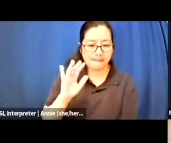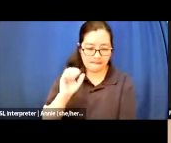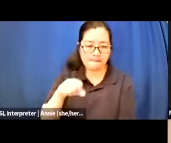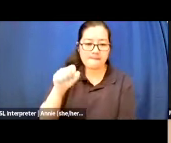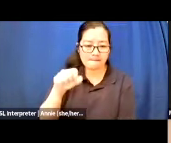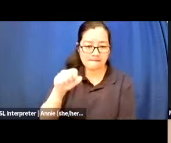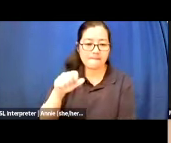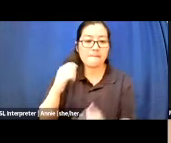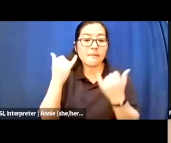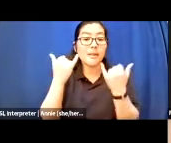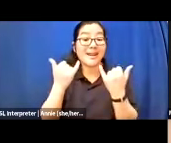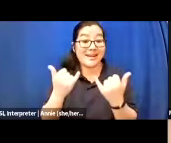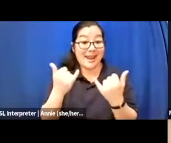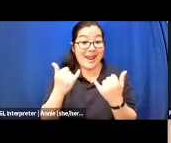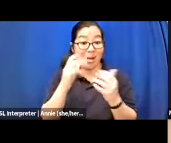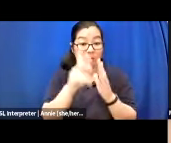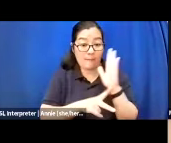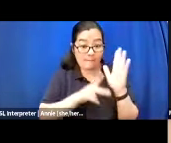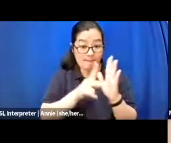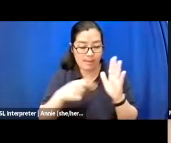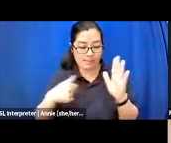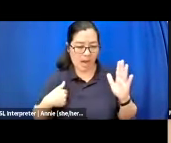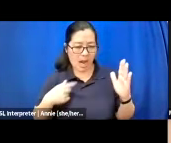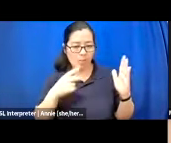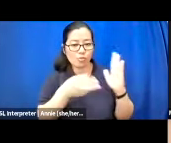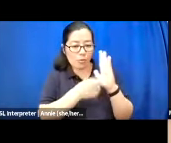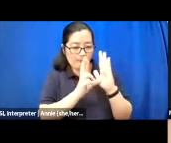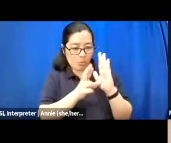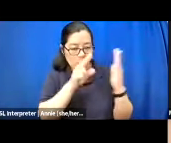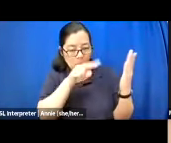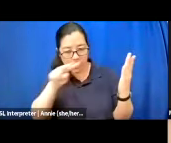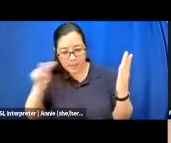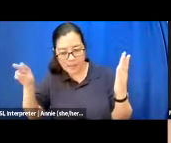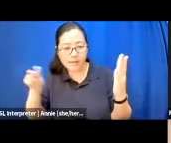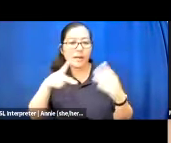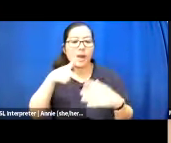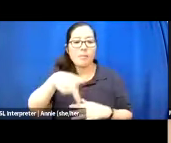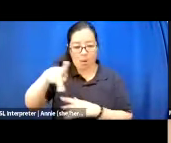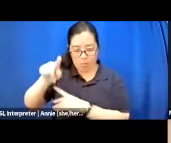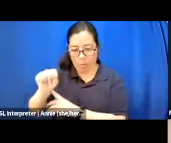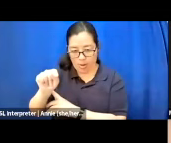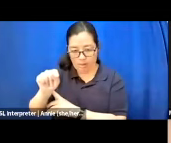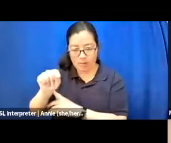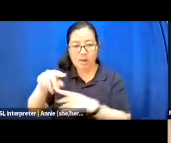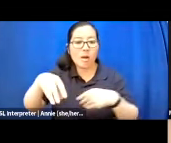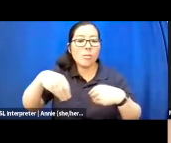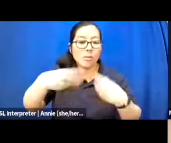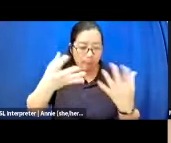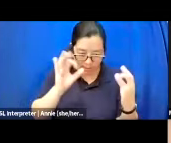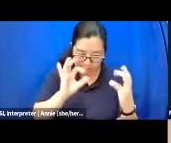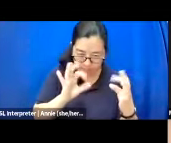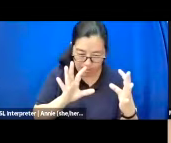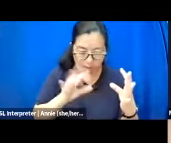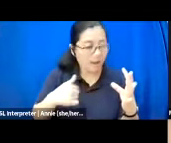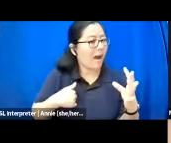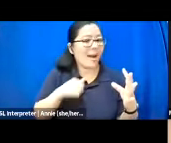now in a phase where I'm looking at PowerPoints today. I'm doing some feedback giving on what you have. So I'm not immediately